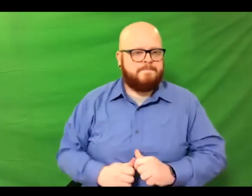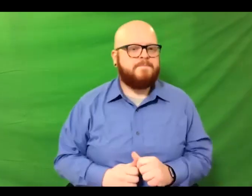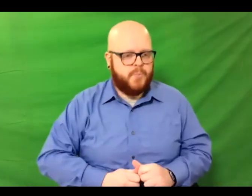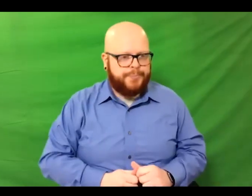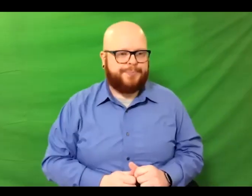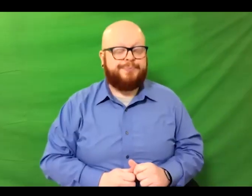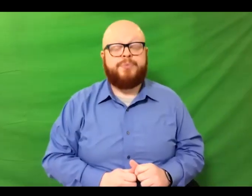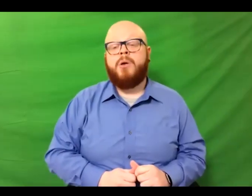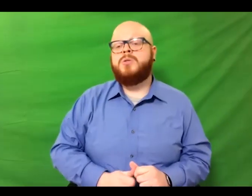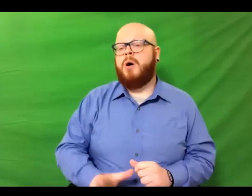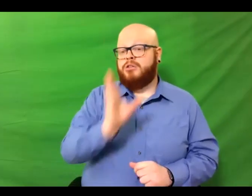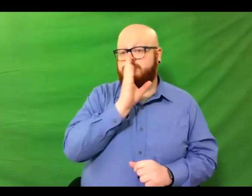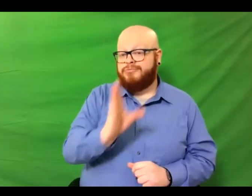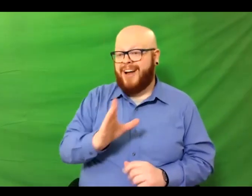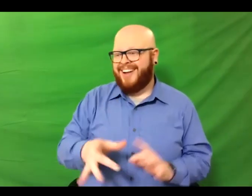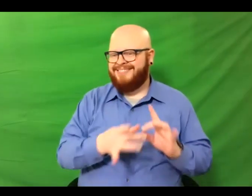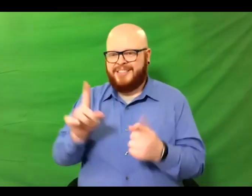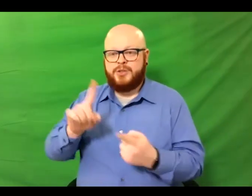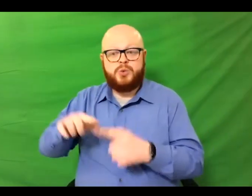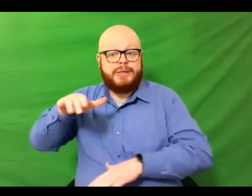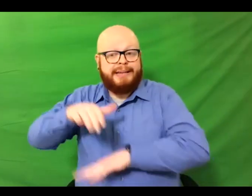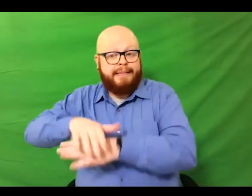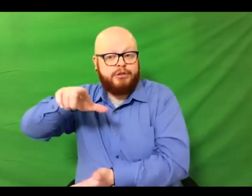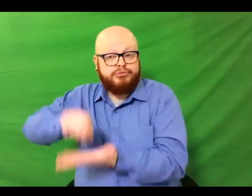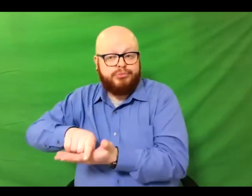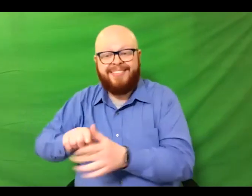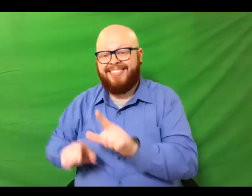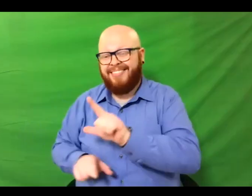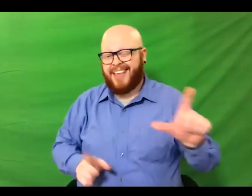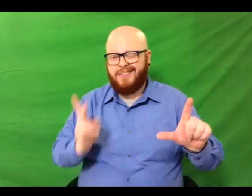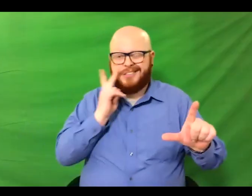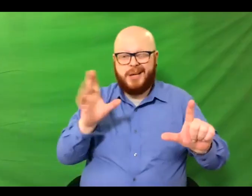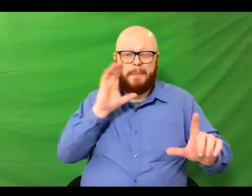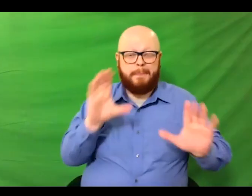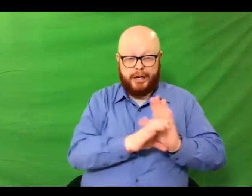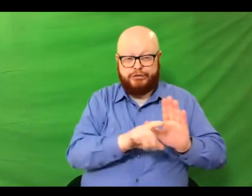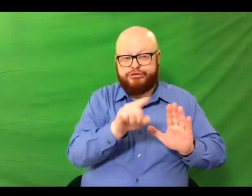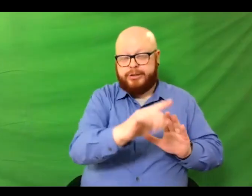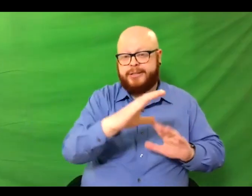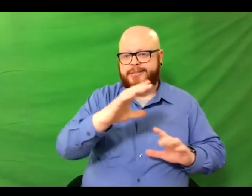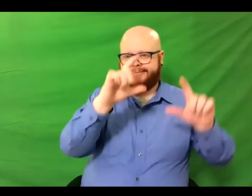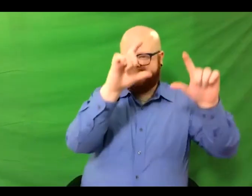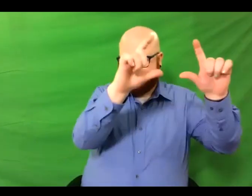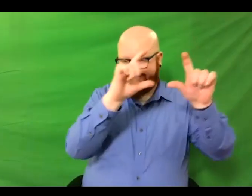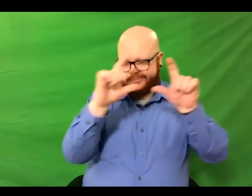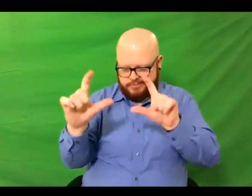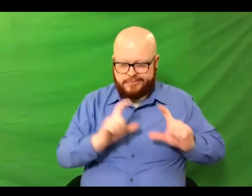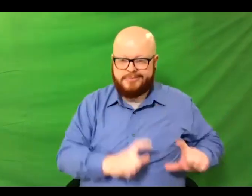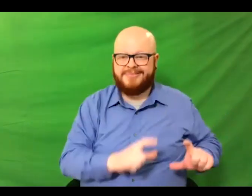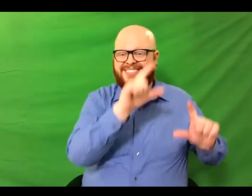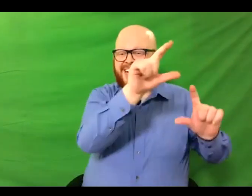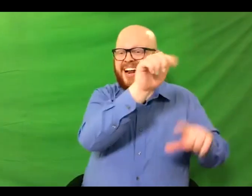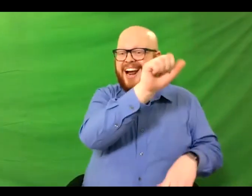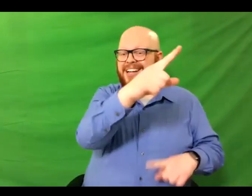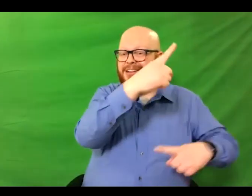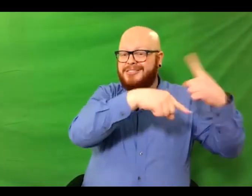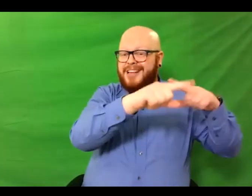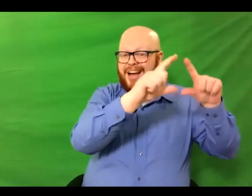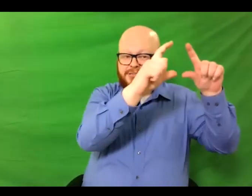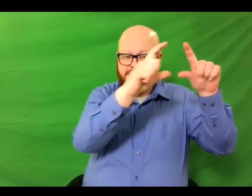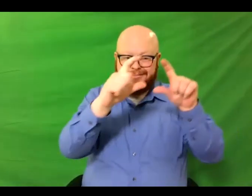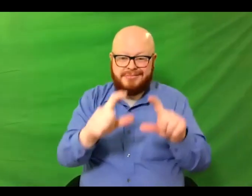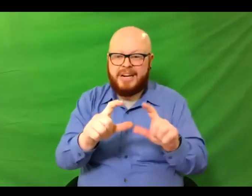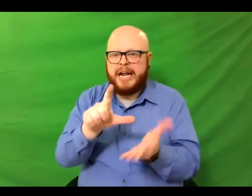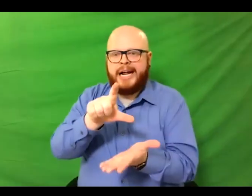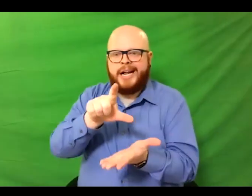The direct link to English print on the left, you'll see a graphic. The top circle says ASL signs. Then the second circle says English